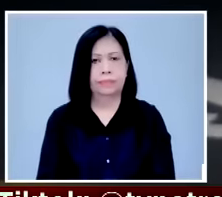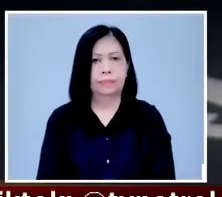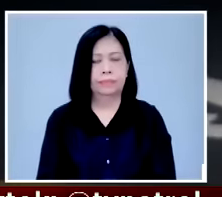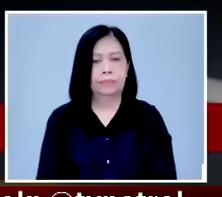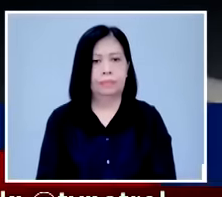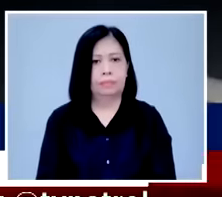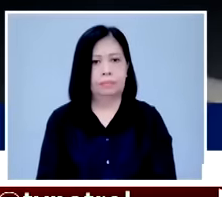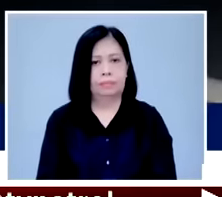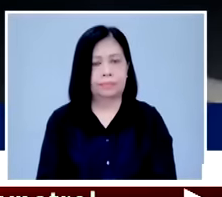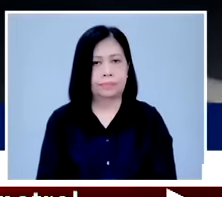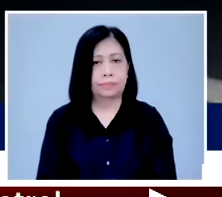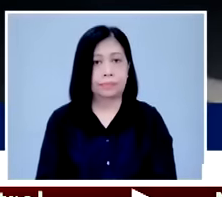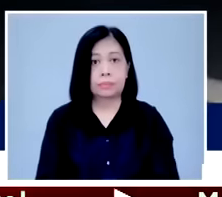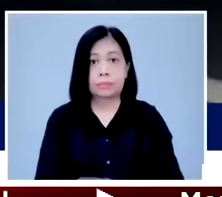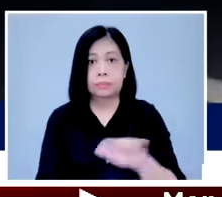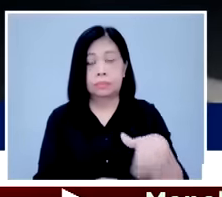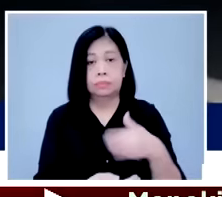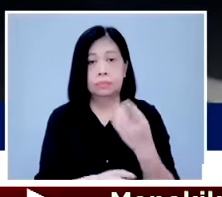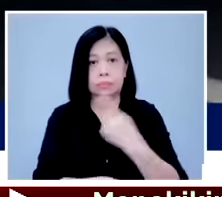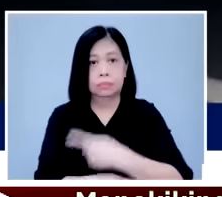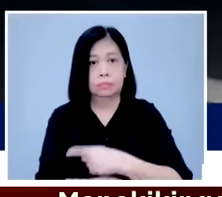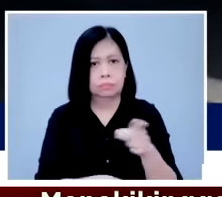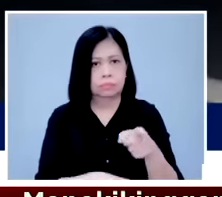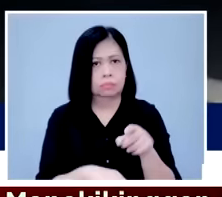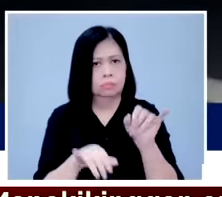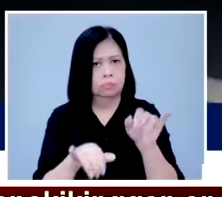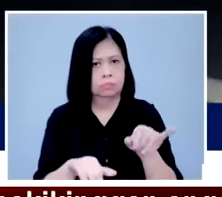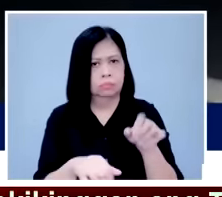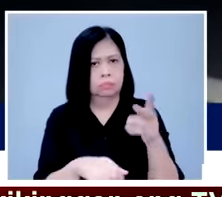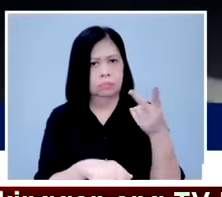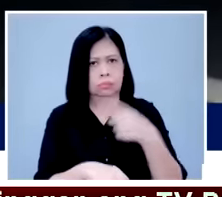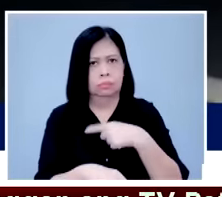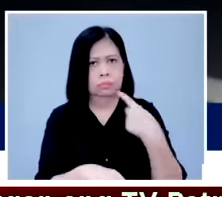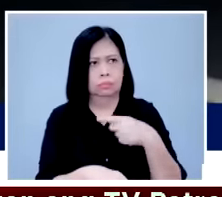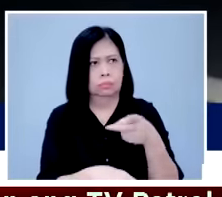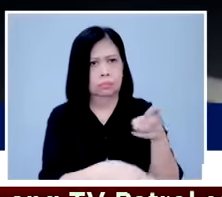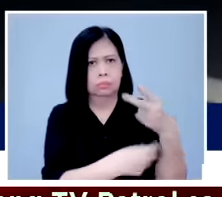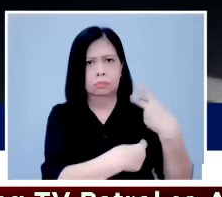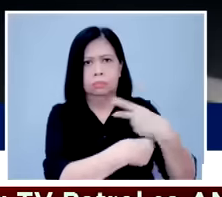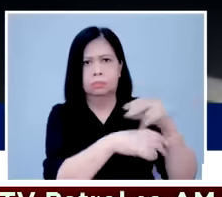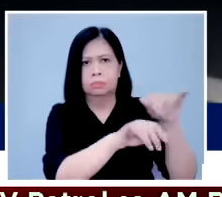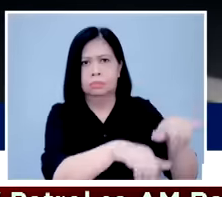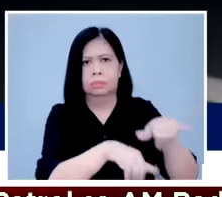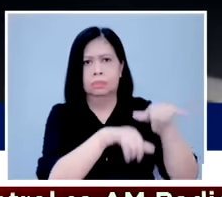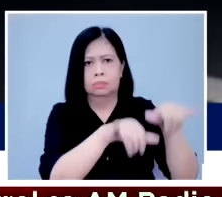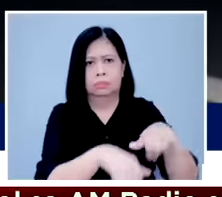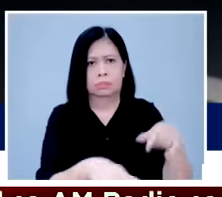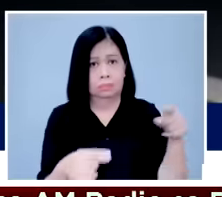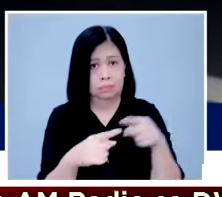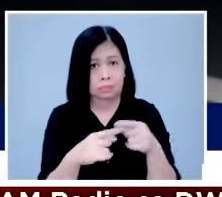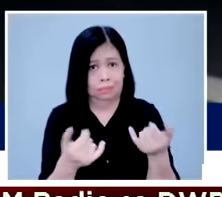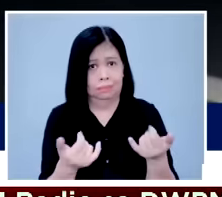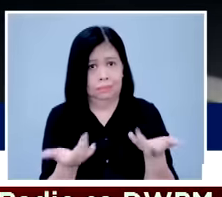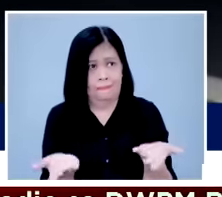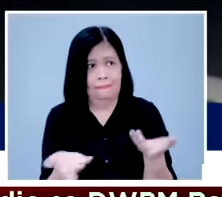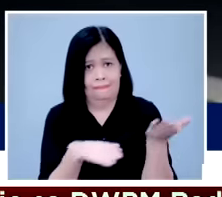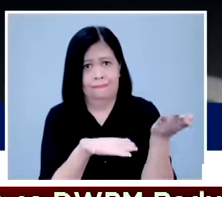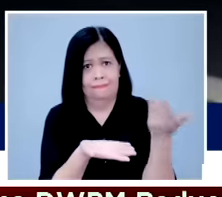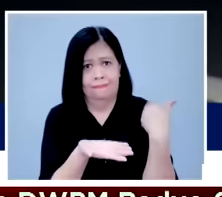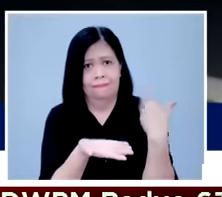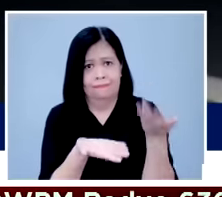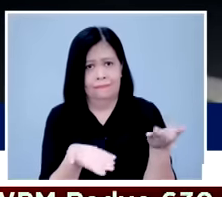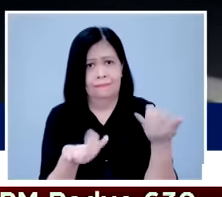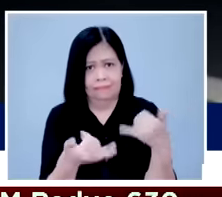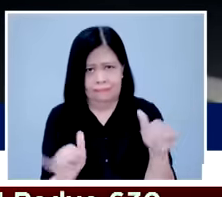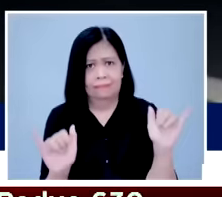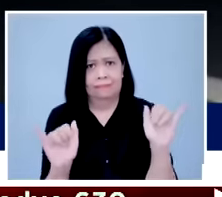Alam mo, Karen, buong araw na hindi bumitaw yung dalawang Chinese warship, and in fact, nandito pa rin sila sa mga oras na ito ay nandito pa rin